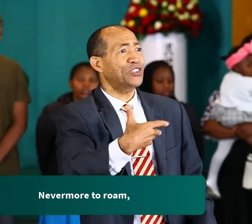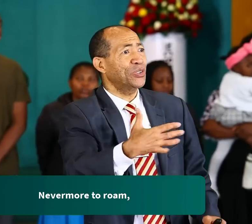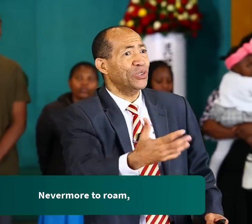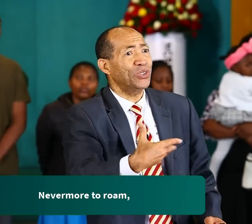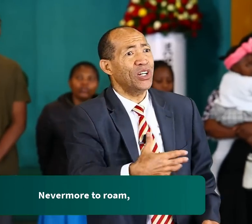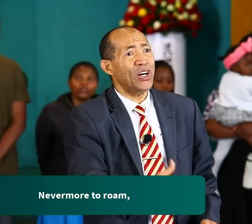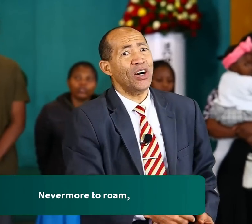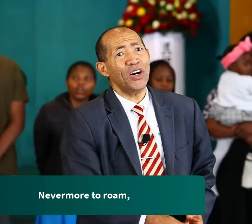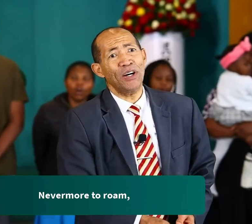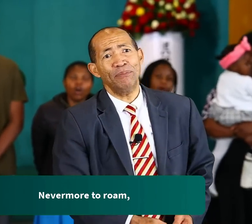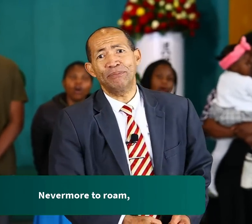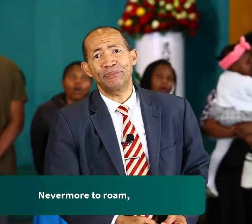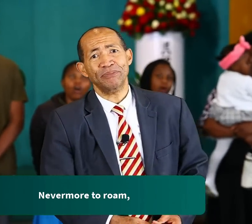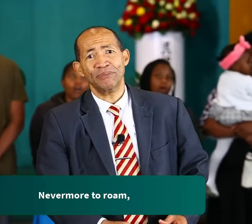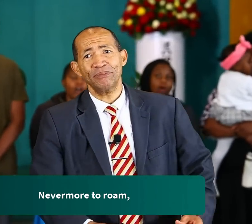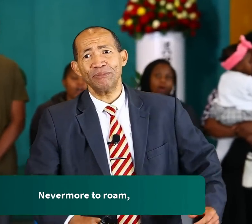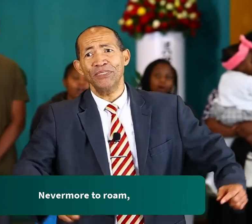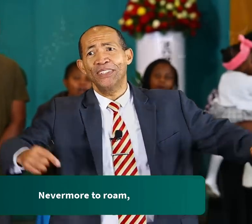Evermore to